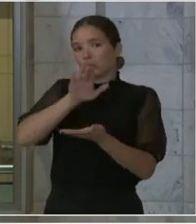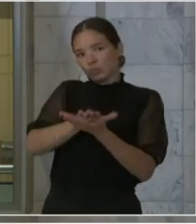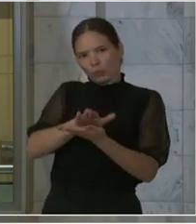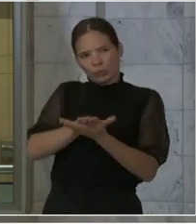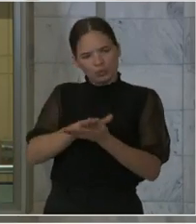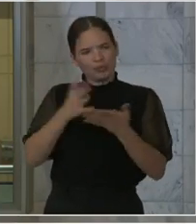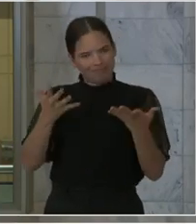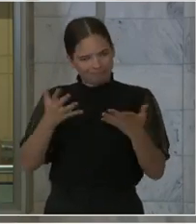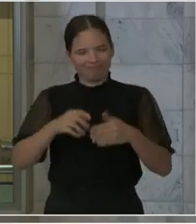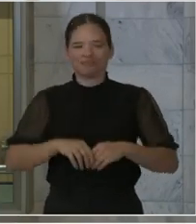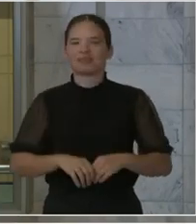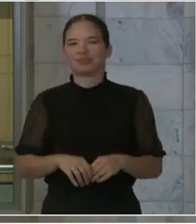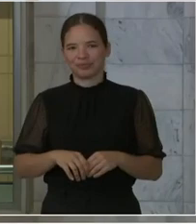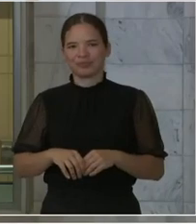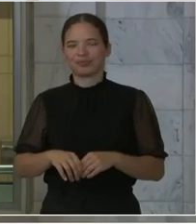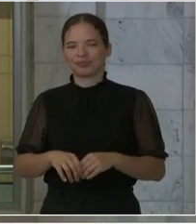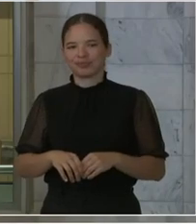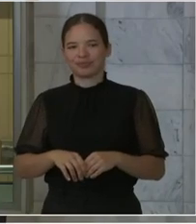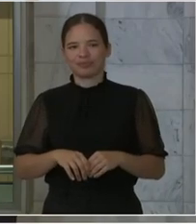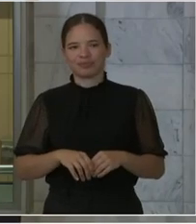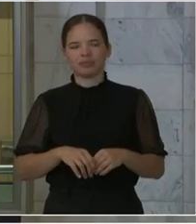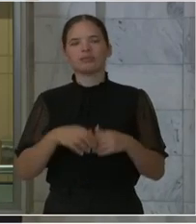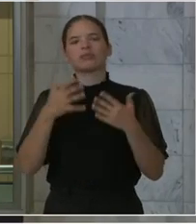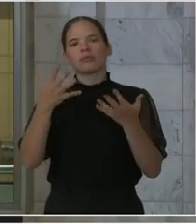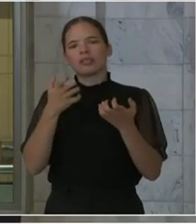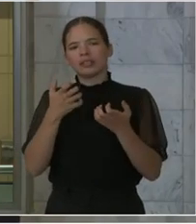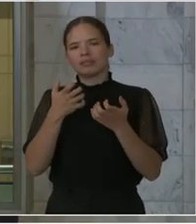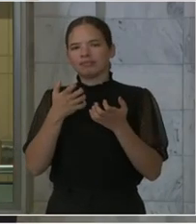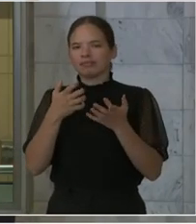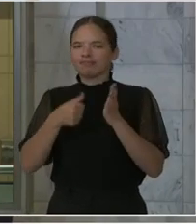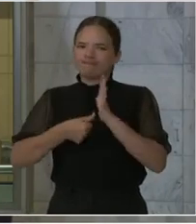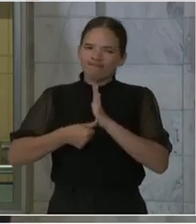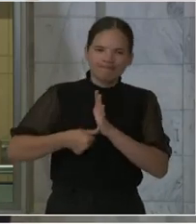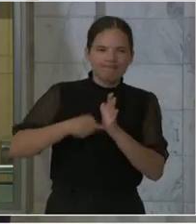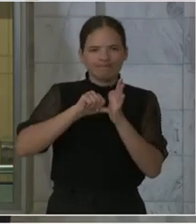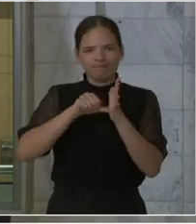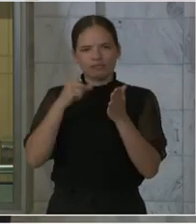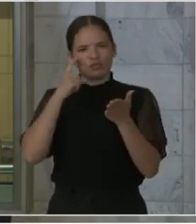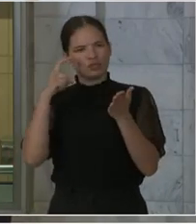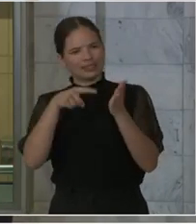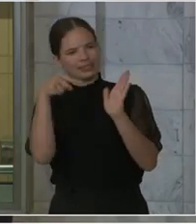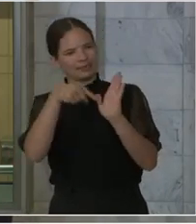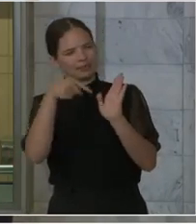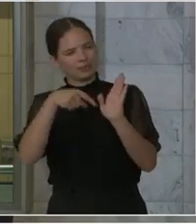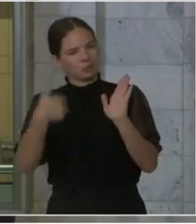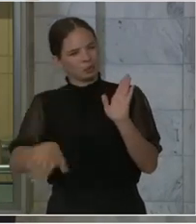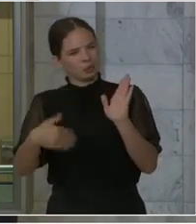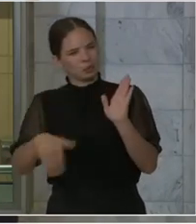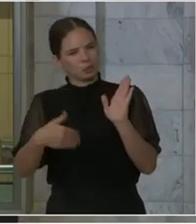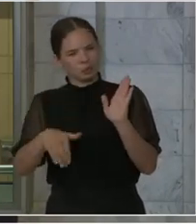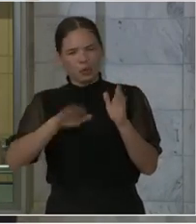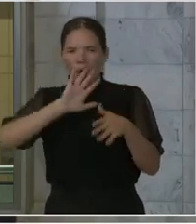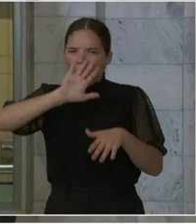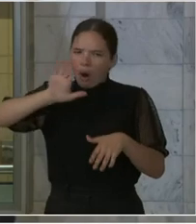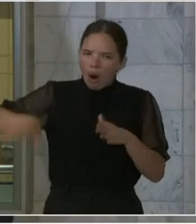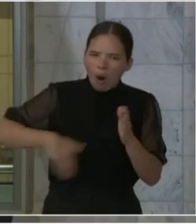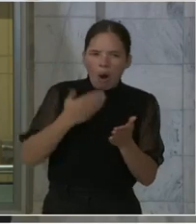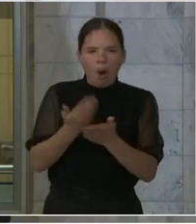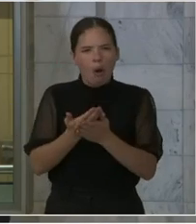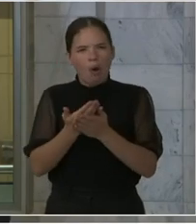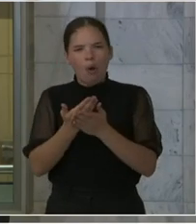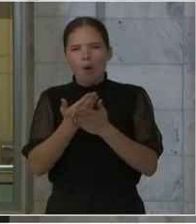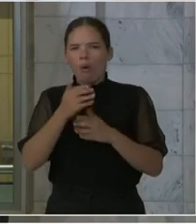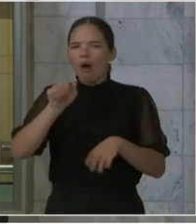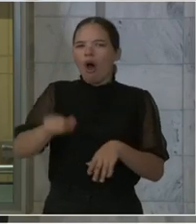excited about this agreement, Madam Mayor, is the recognition of all that other work that happens outside of the